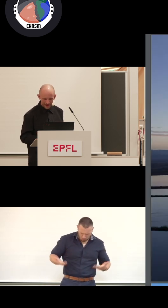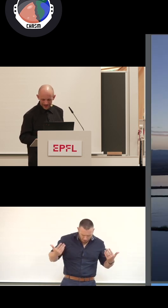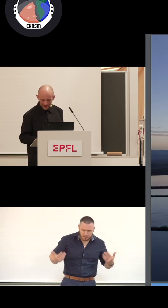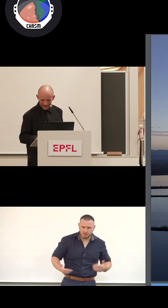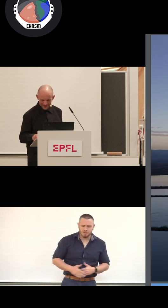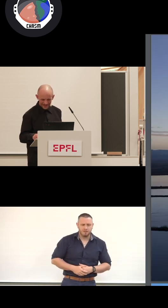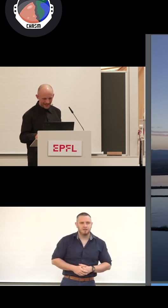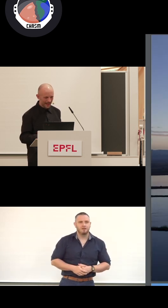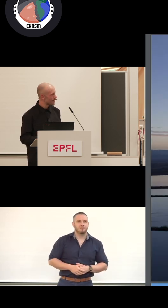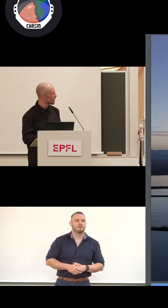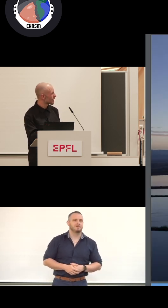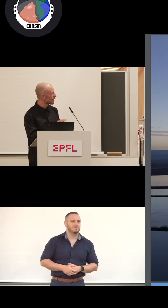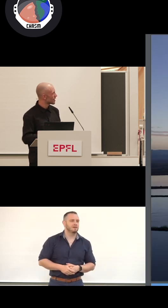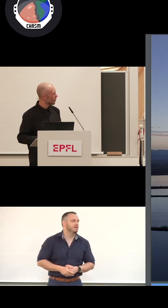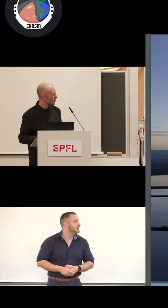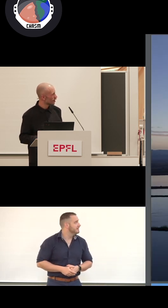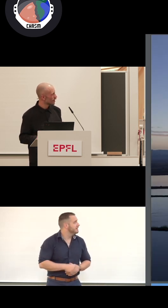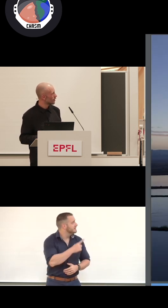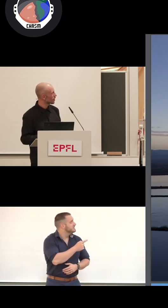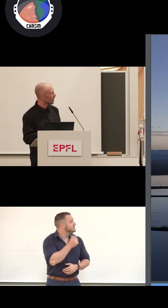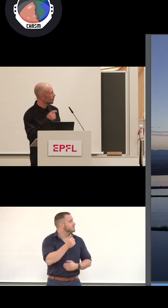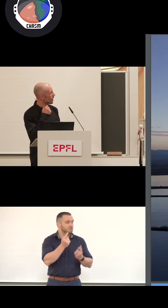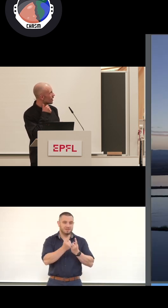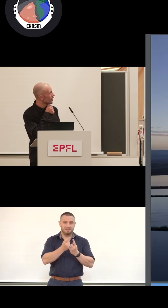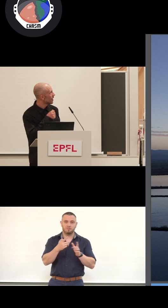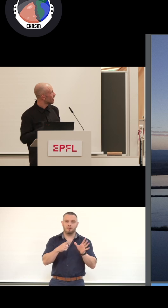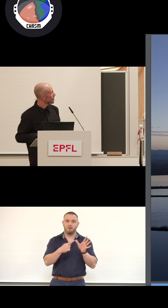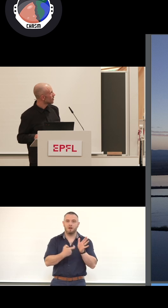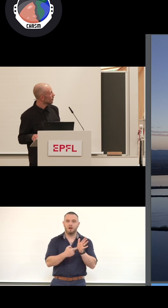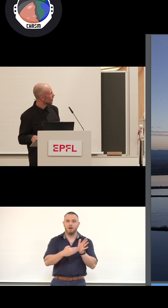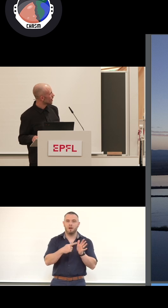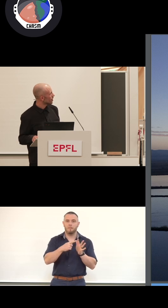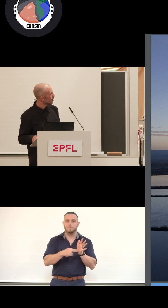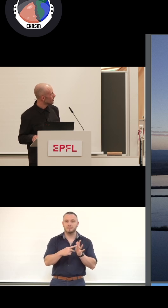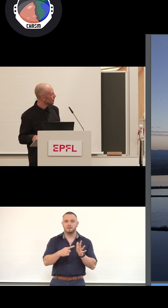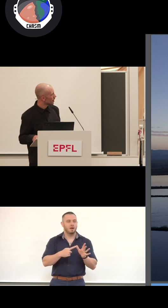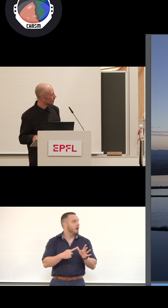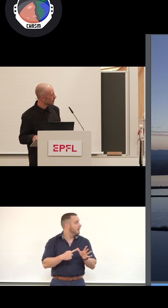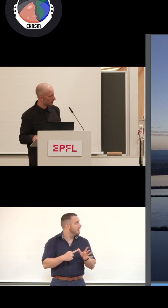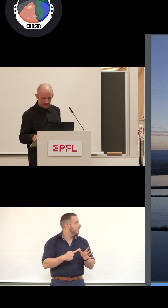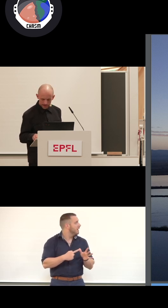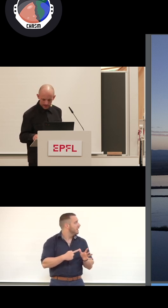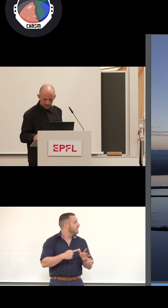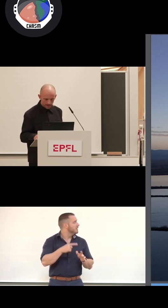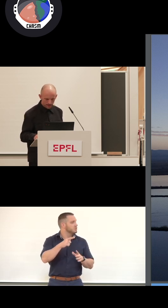on. And so these are some of the shots I took in Armenia. Some beautiful, I think they're called lenticular